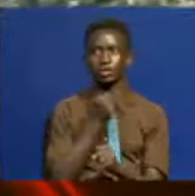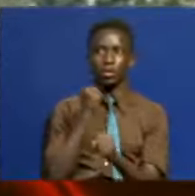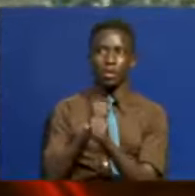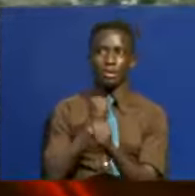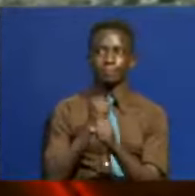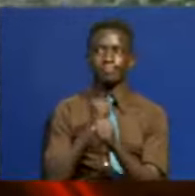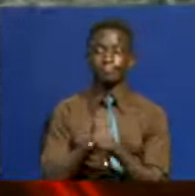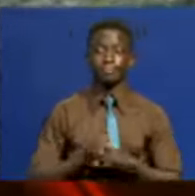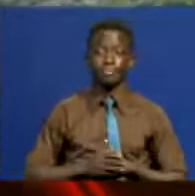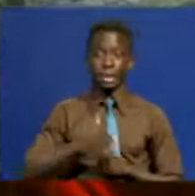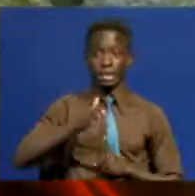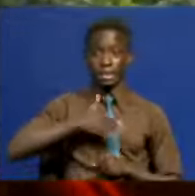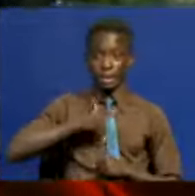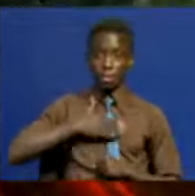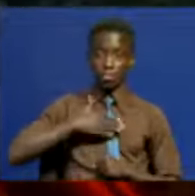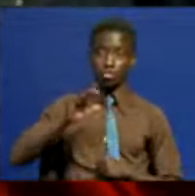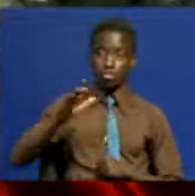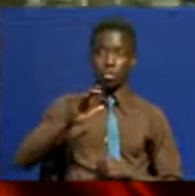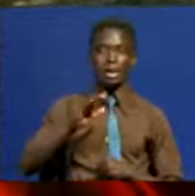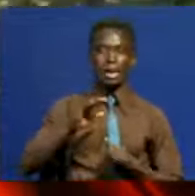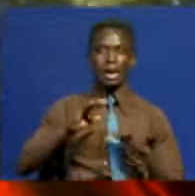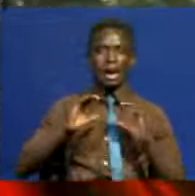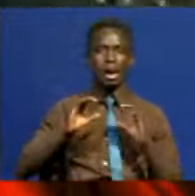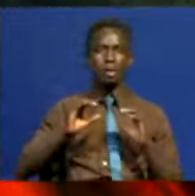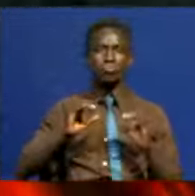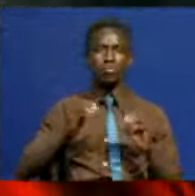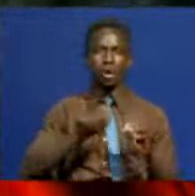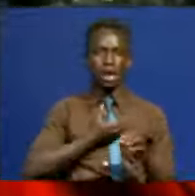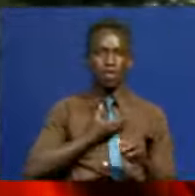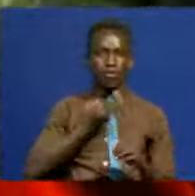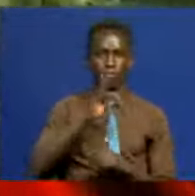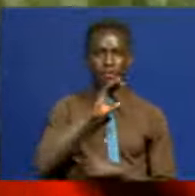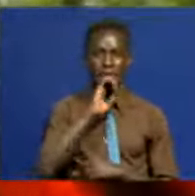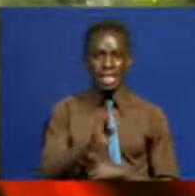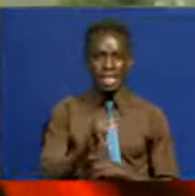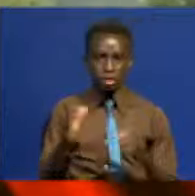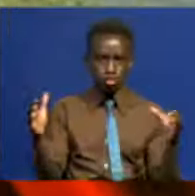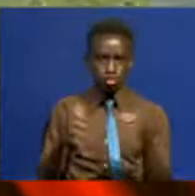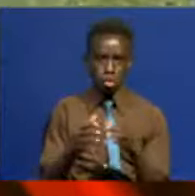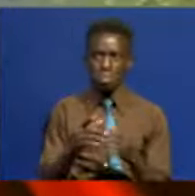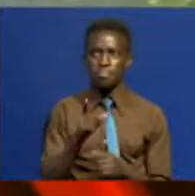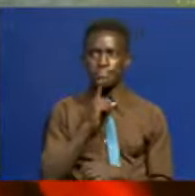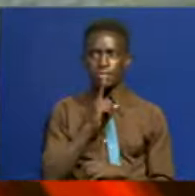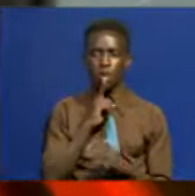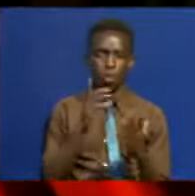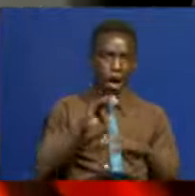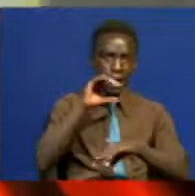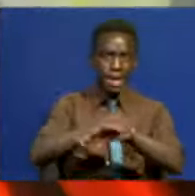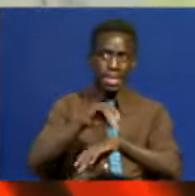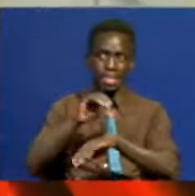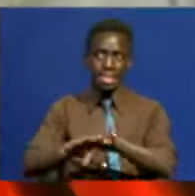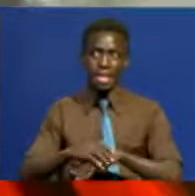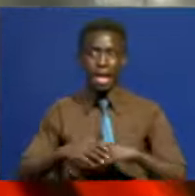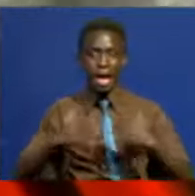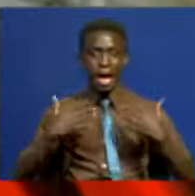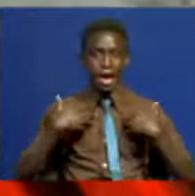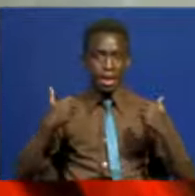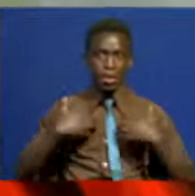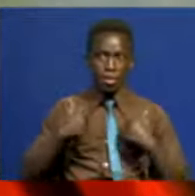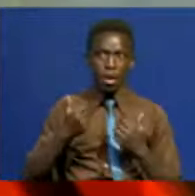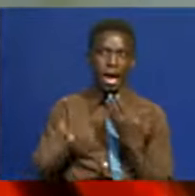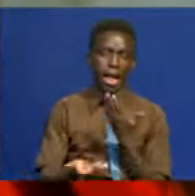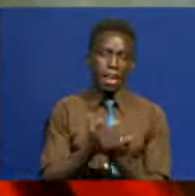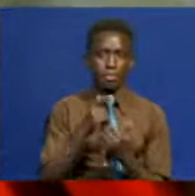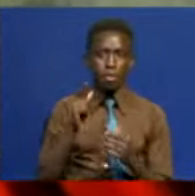Council of Elders Chairman Francis Lekurchut said the identification and recovery of animals underscores the commitment of the